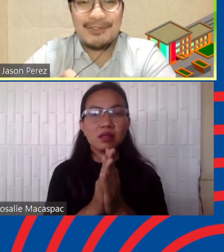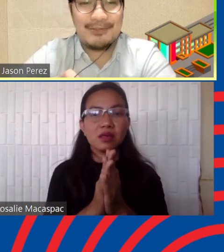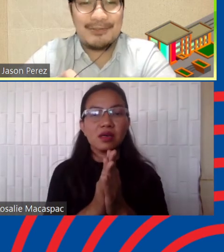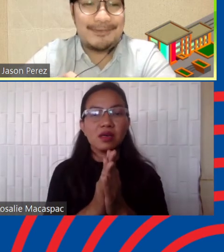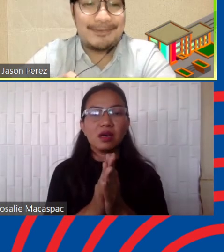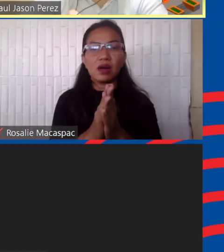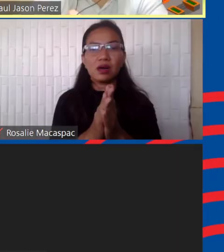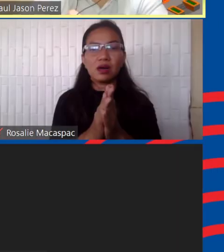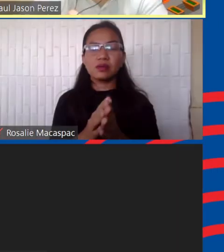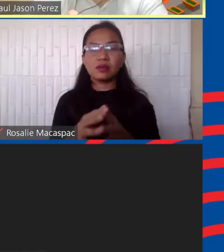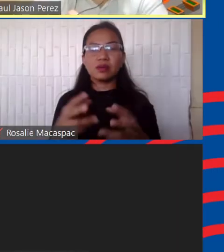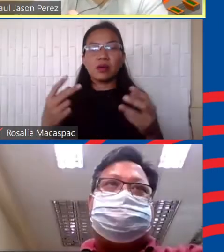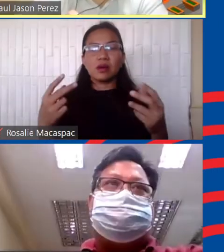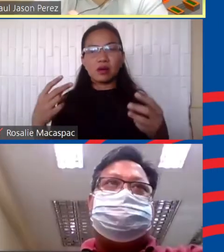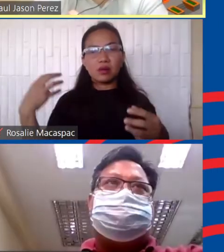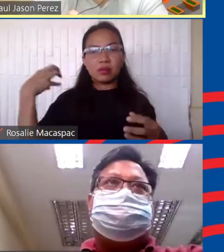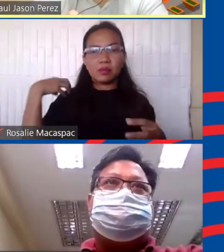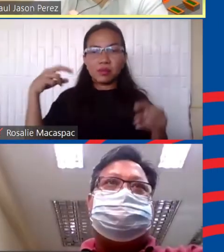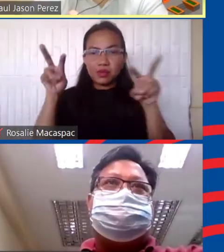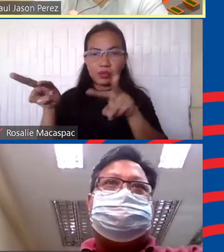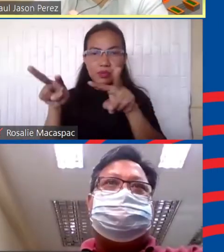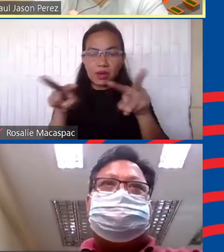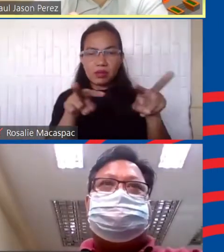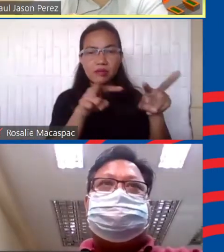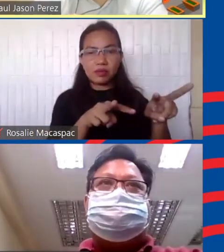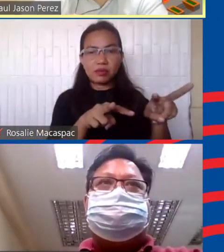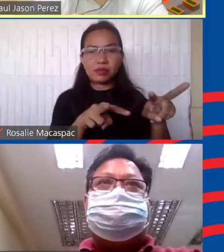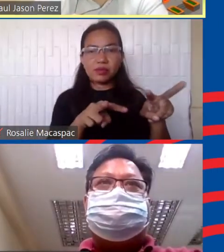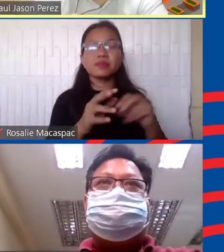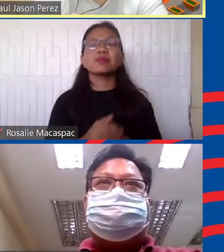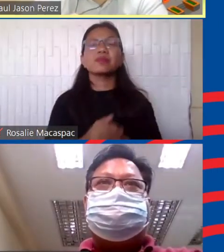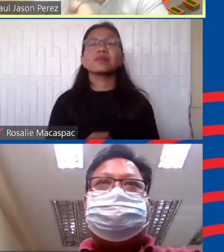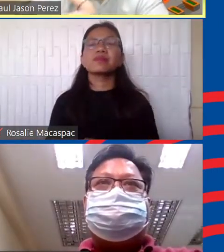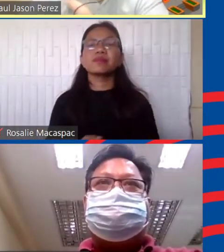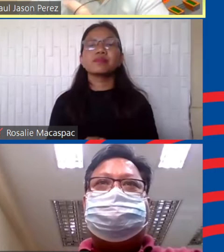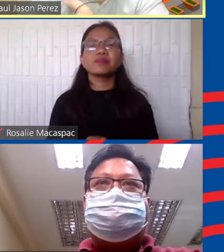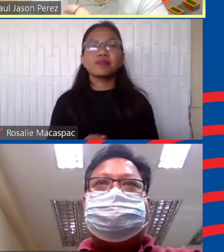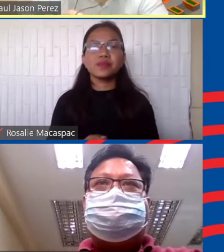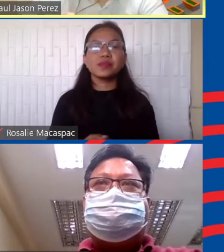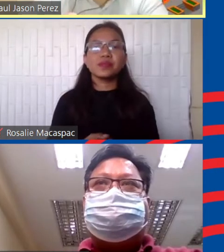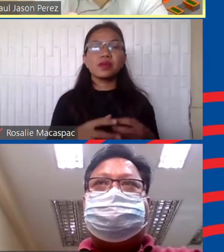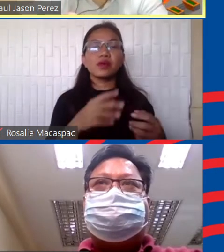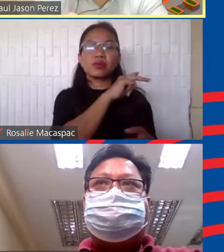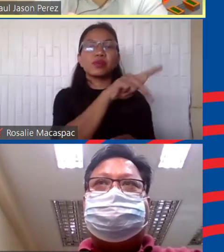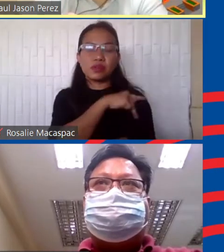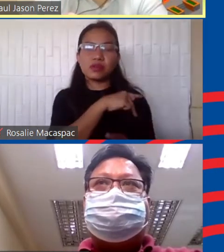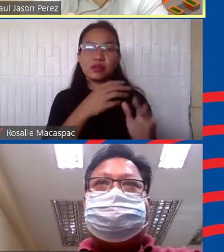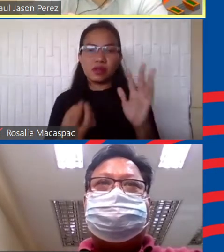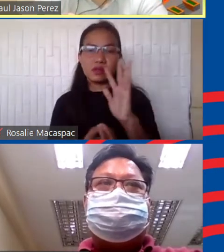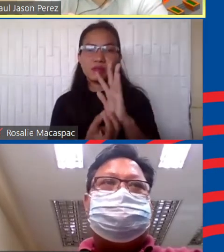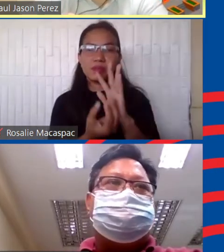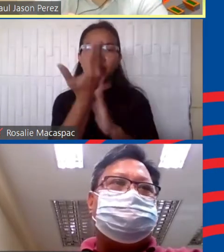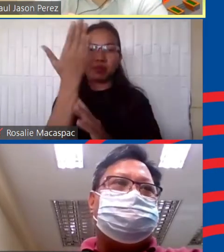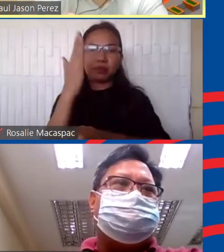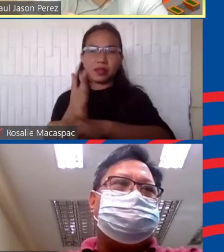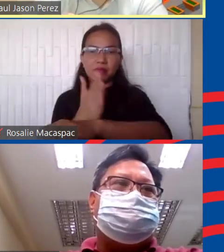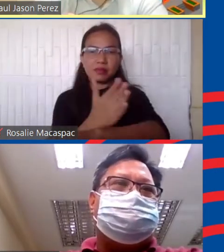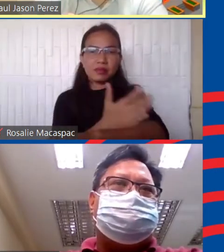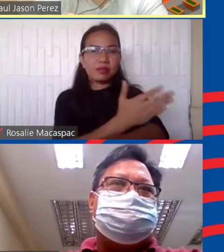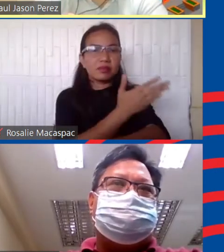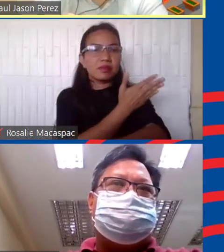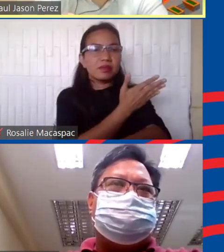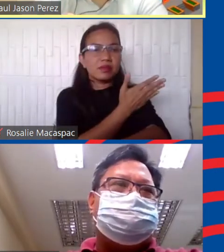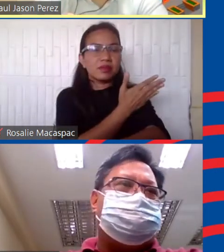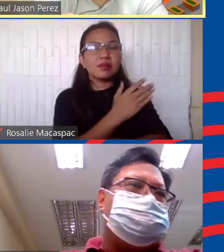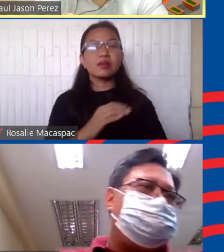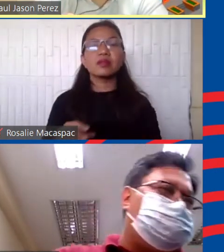supervisors to sponsor that, because that is also for your personal growth. Then there's also this